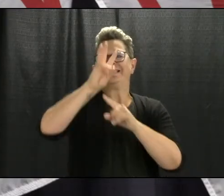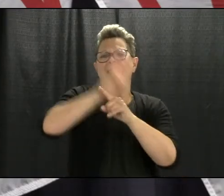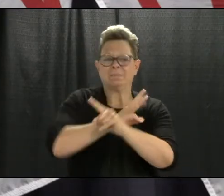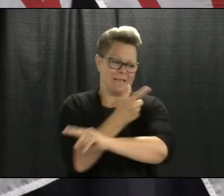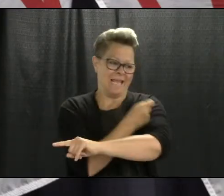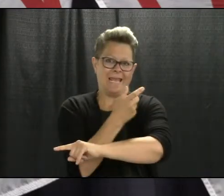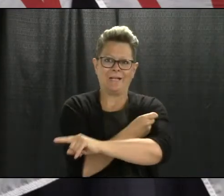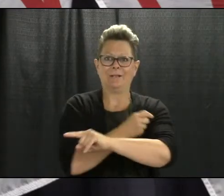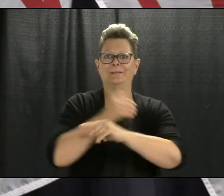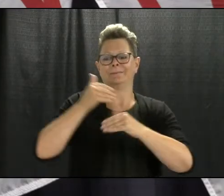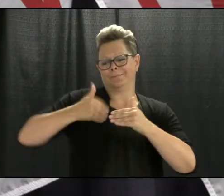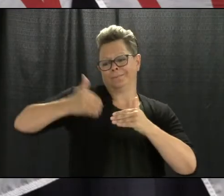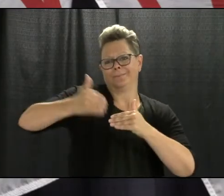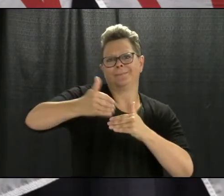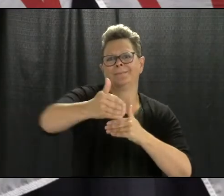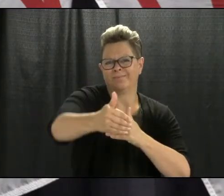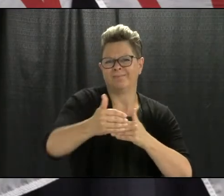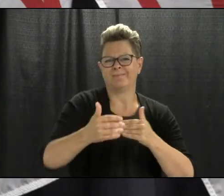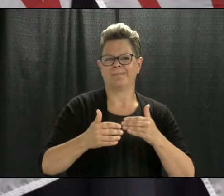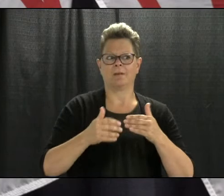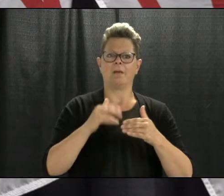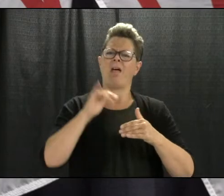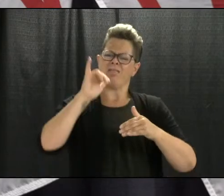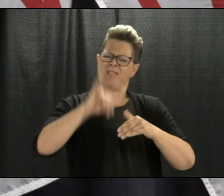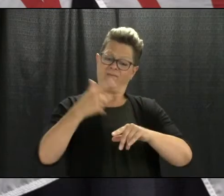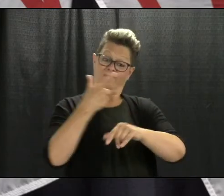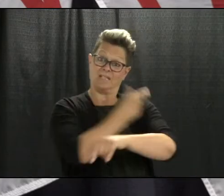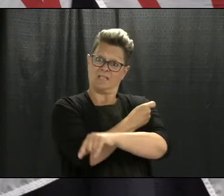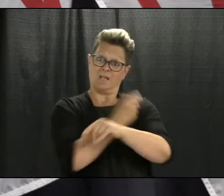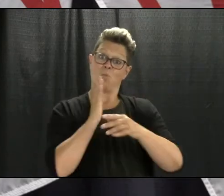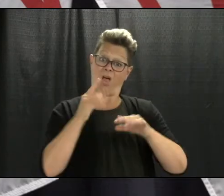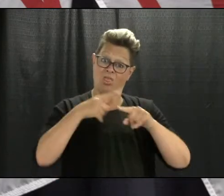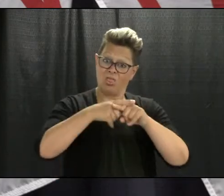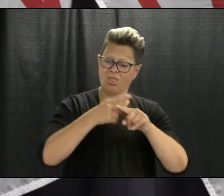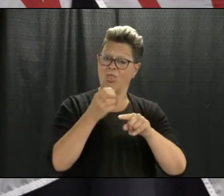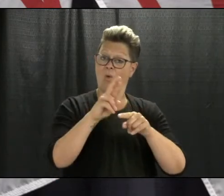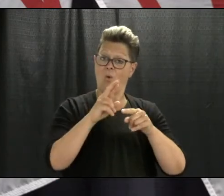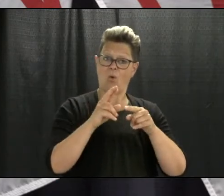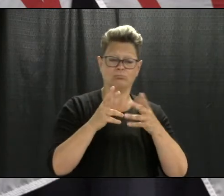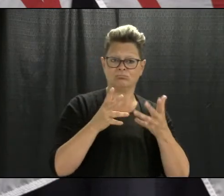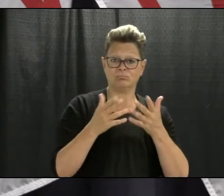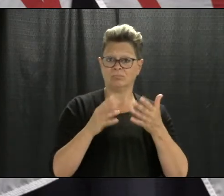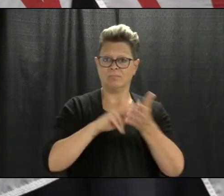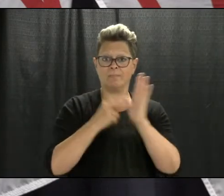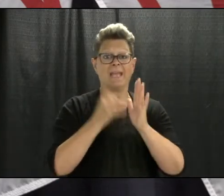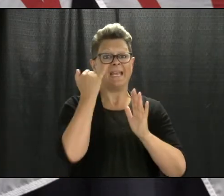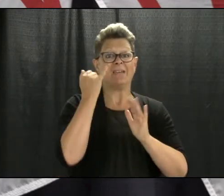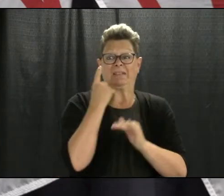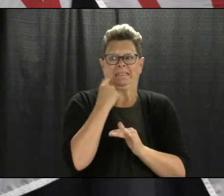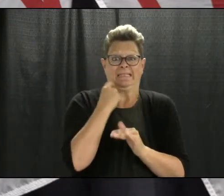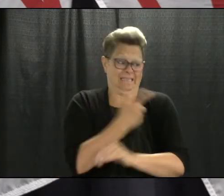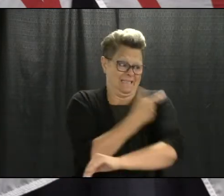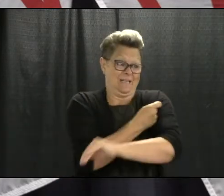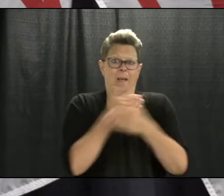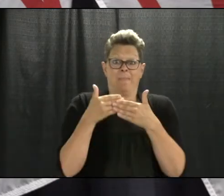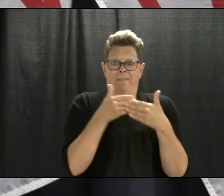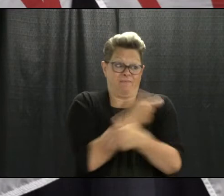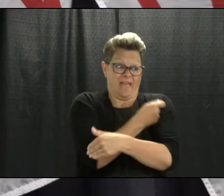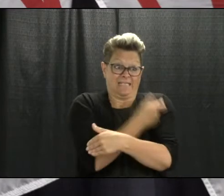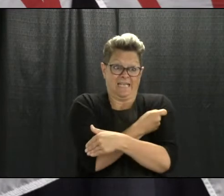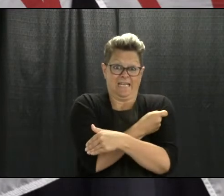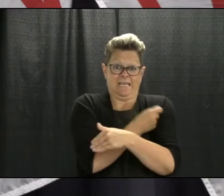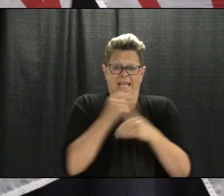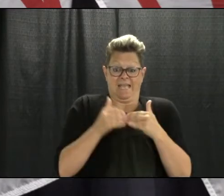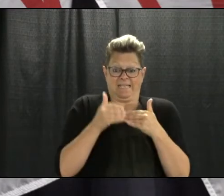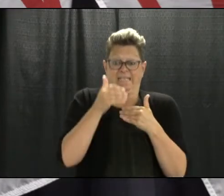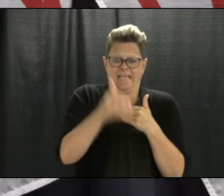thing. How does this vaccine interact with those? Like, what's the timeline that they have to wait in between, or can they get it at the same time? So